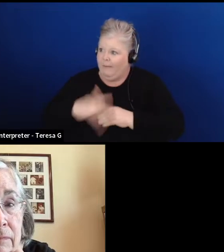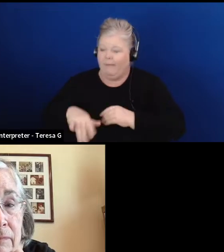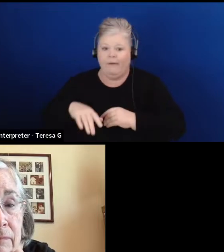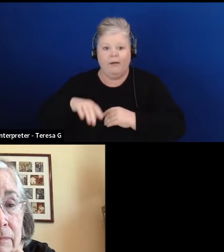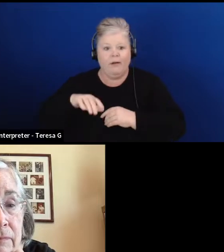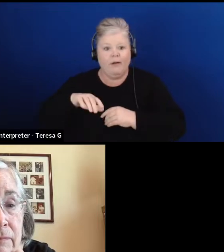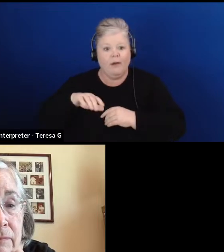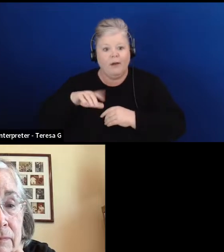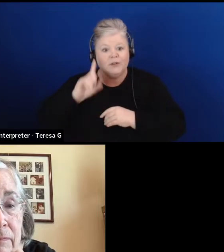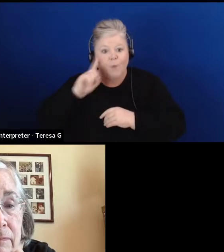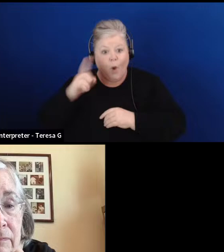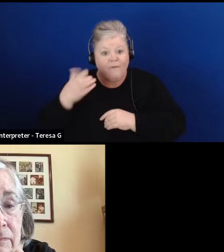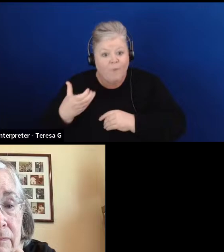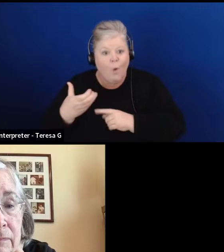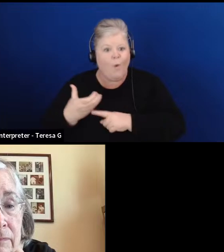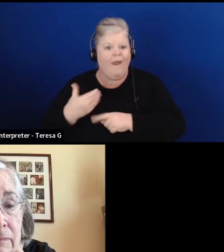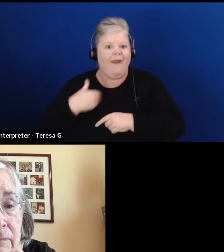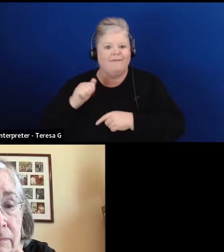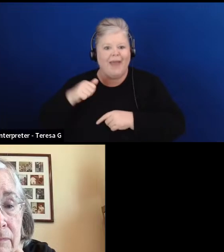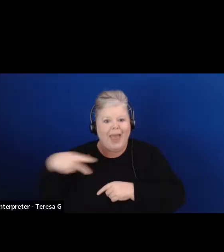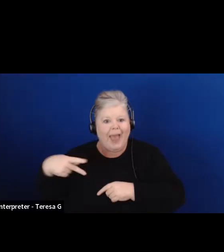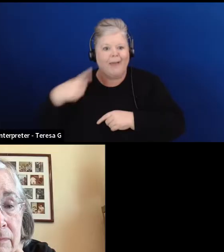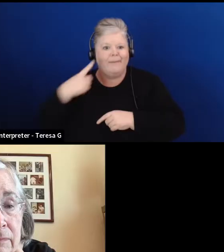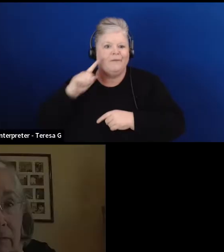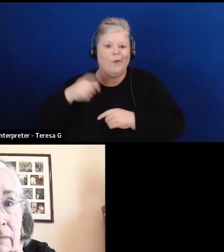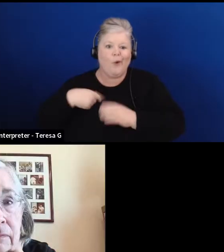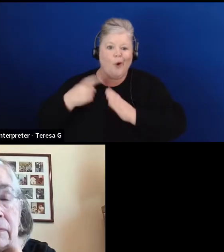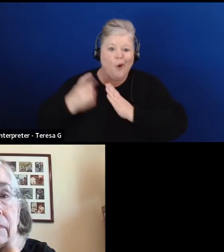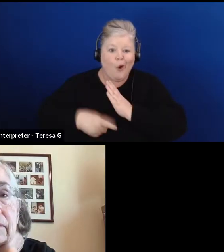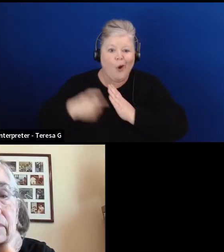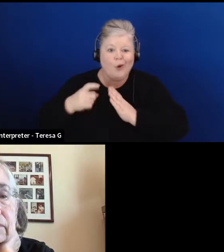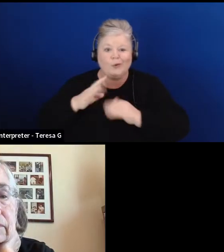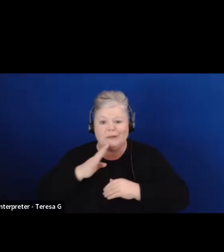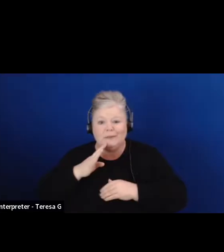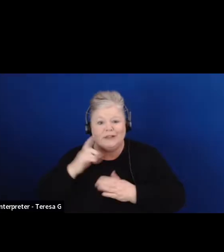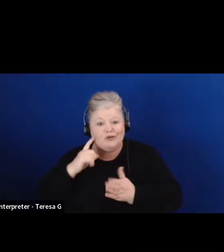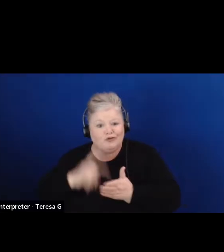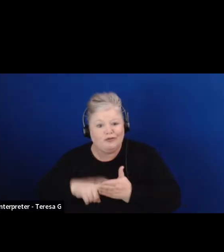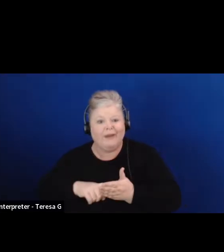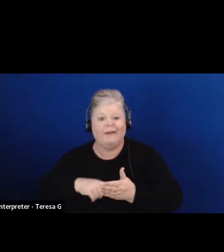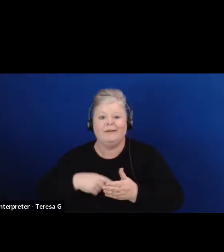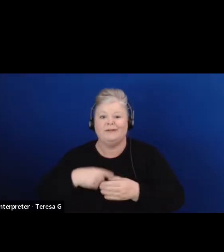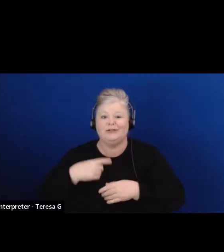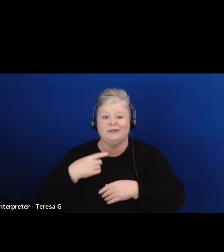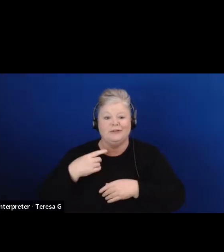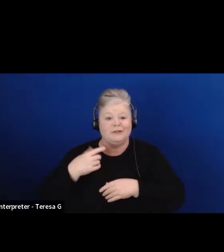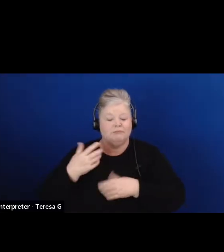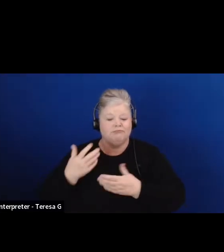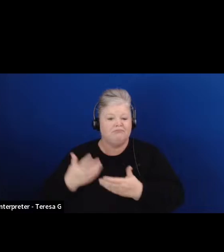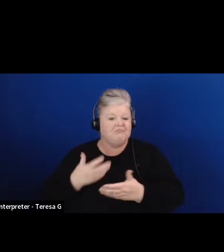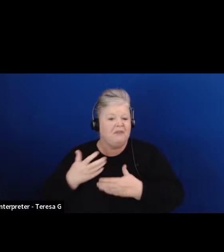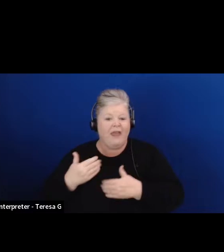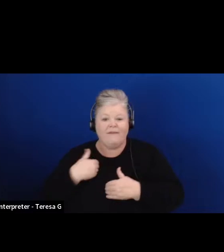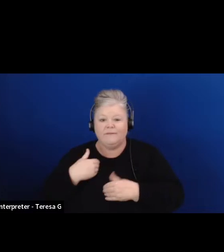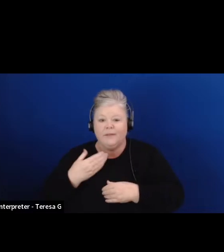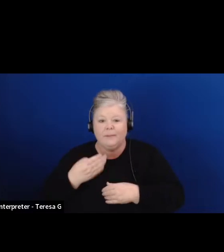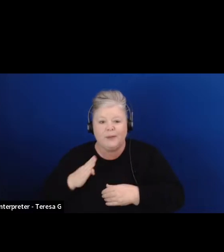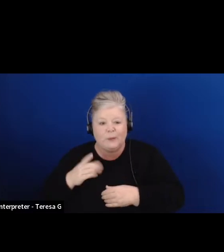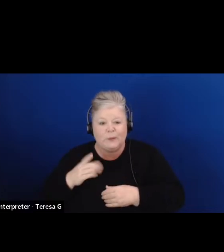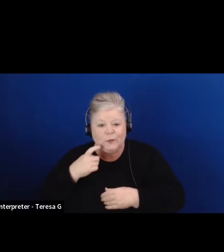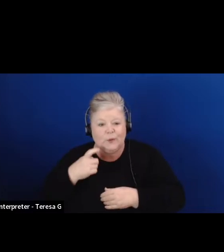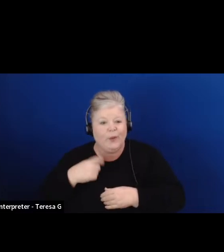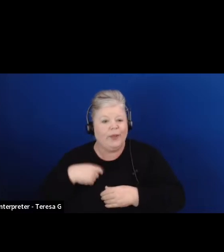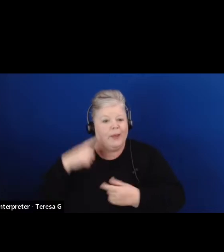maybe automatic speech recognitions for short interactions, or we can Bluetooth maybe to